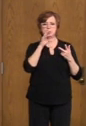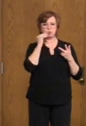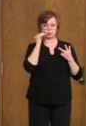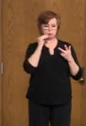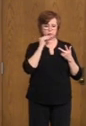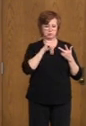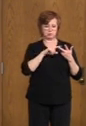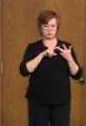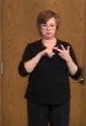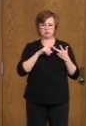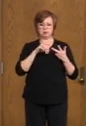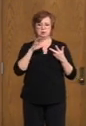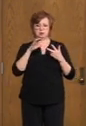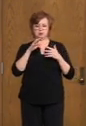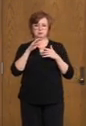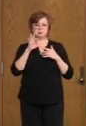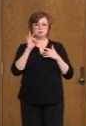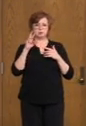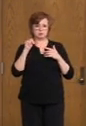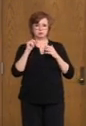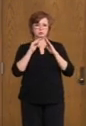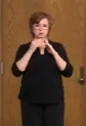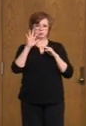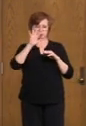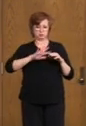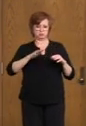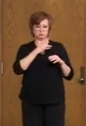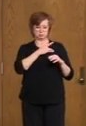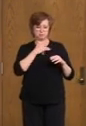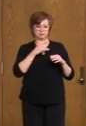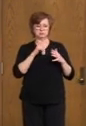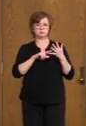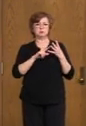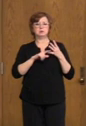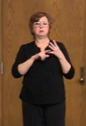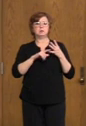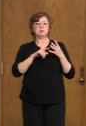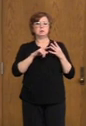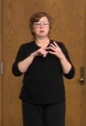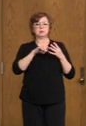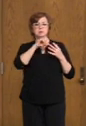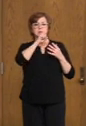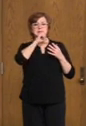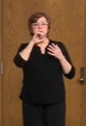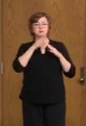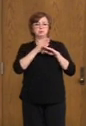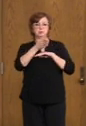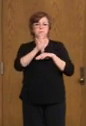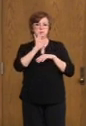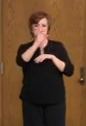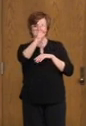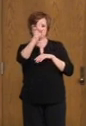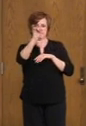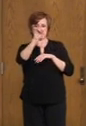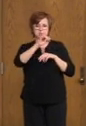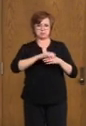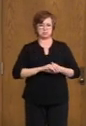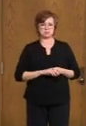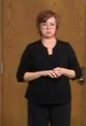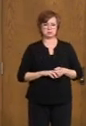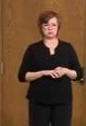First Nations communities across the province, and particularly as well as seniors over the age of 70. There are some other things that factor in, and we've talked a lot about